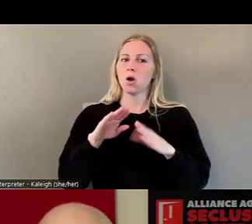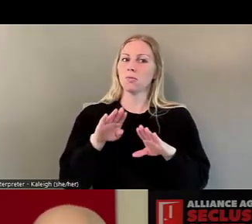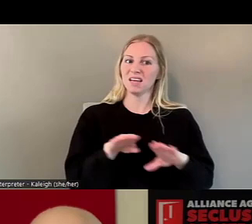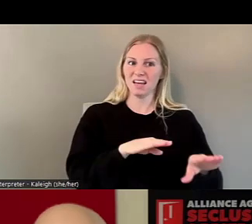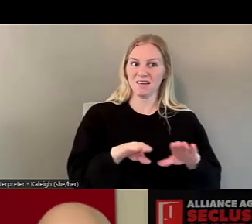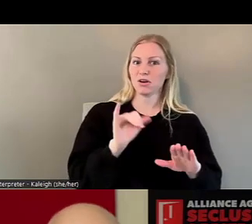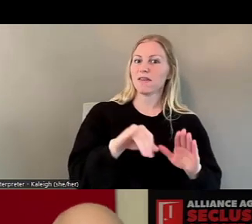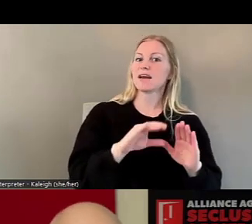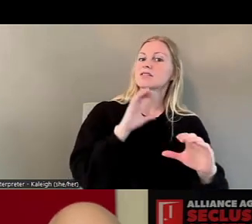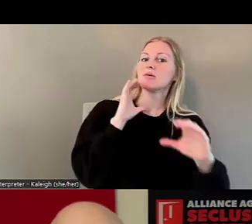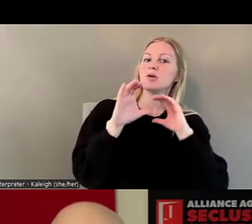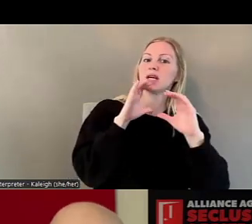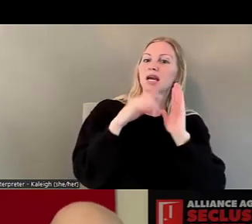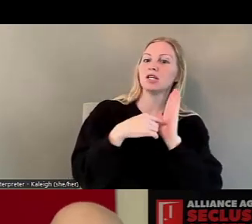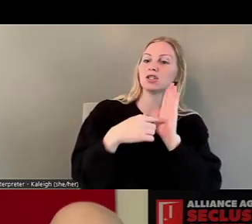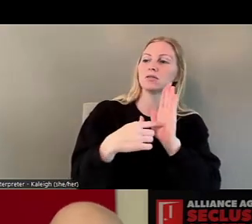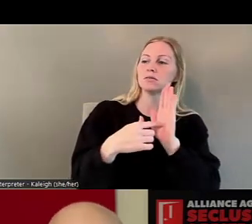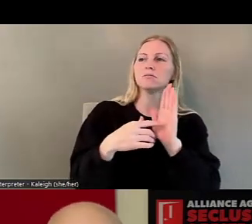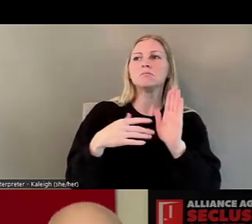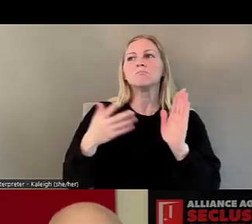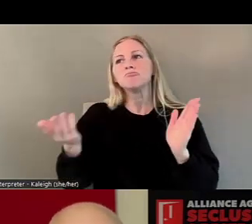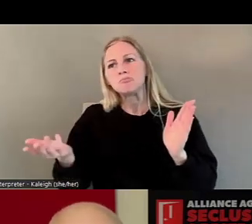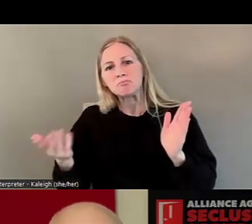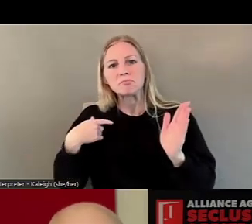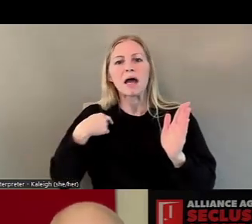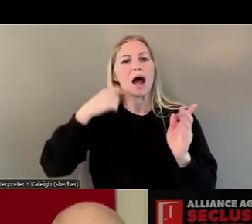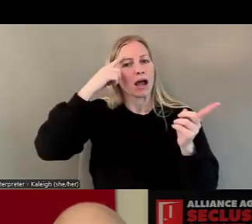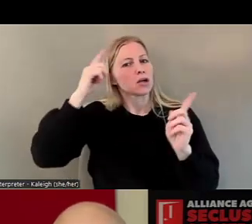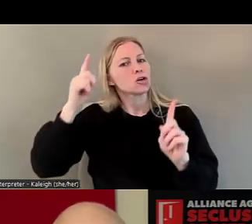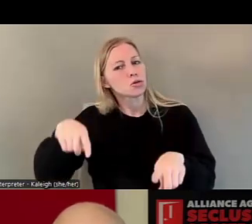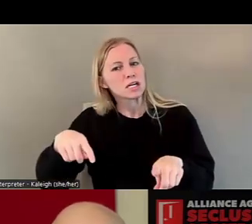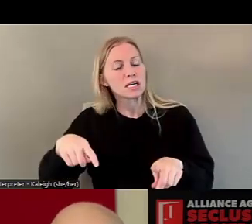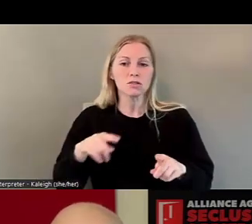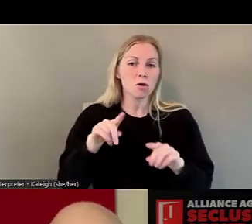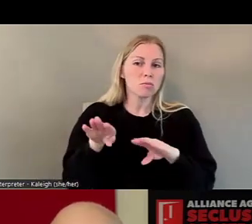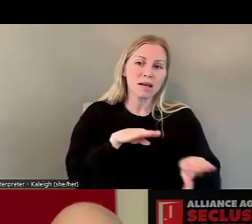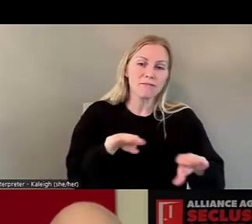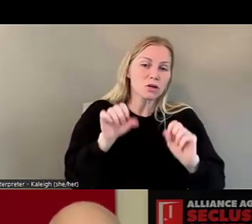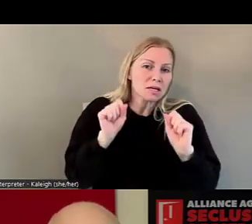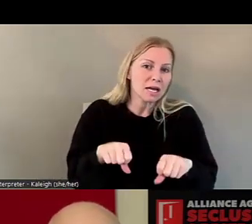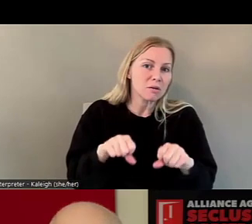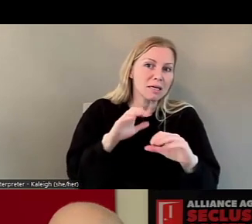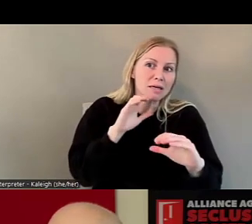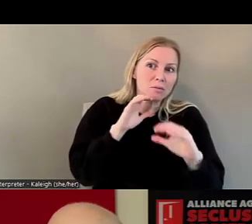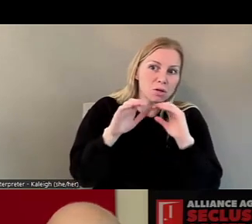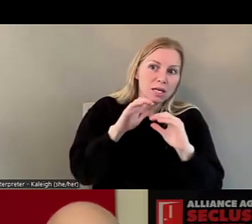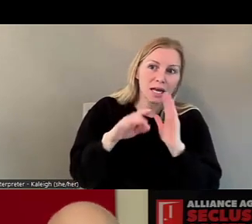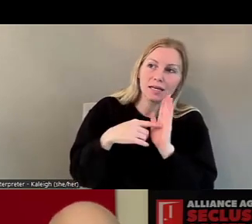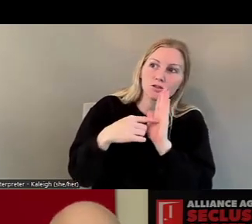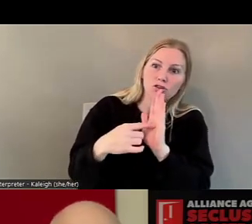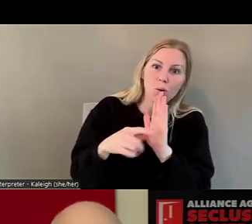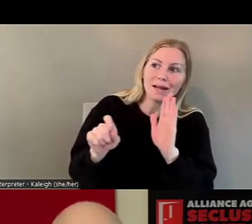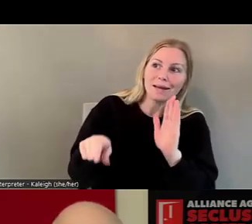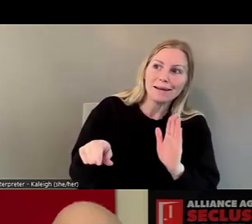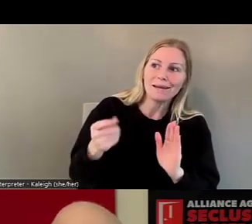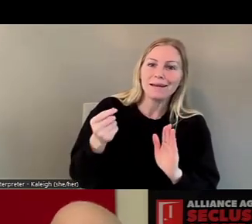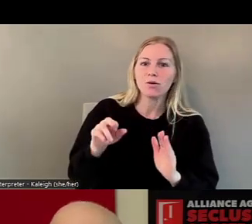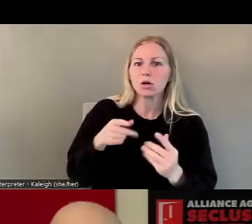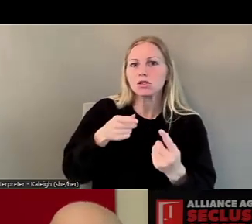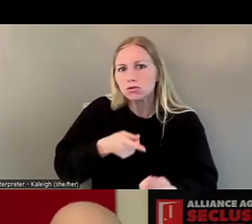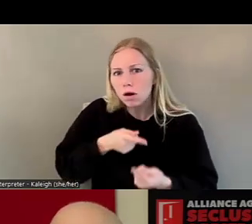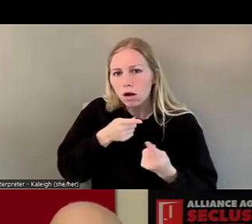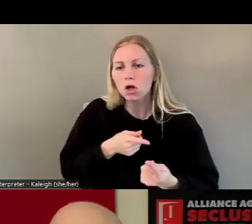communication. I agree to that to an extent. Behavior can be communicating a need or a difficulty. But even